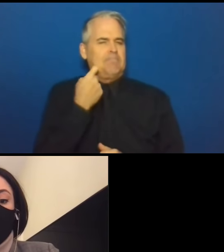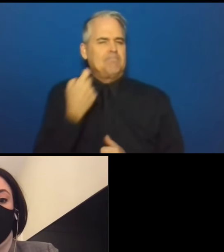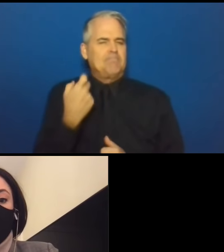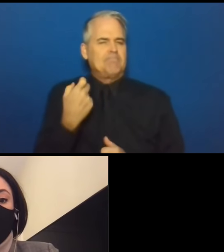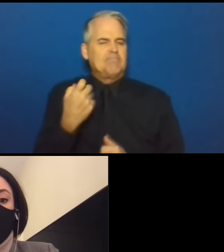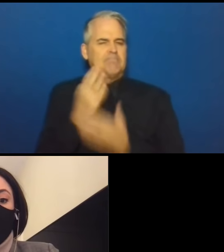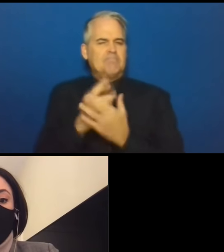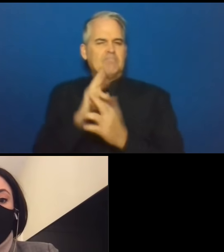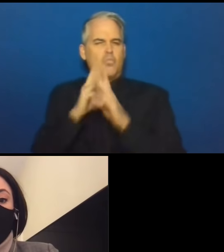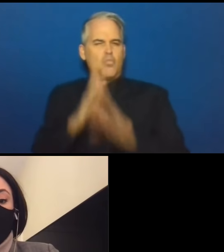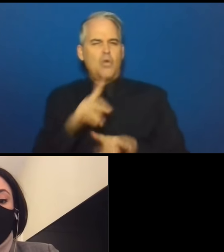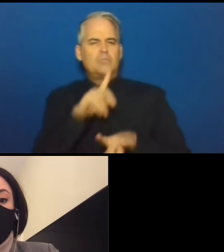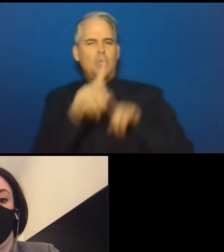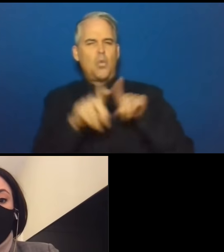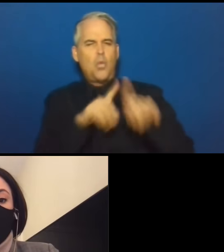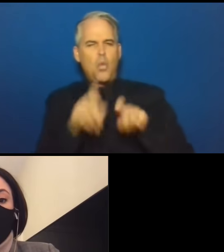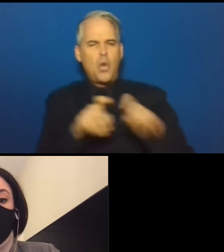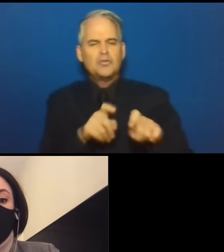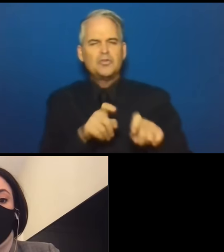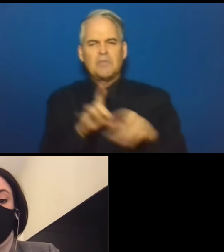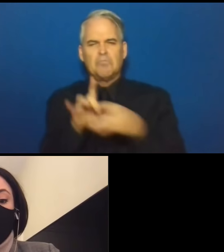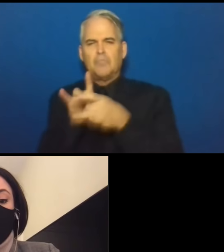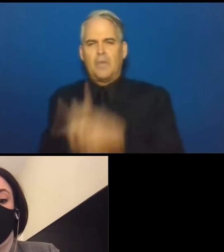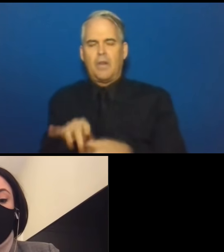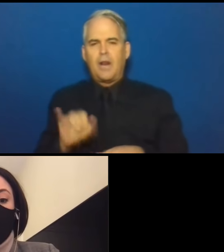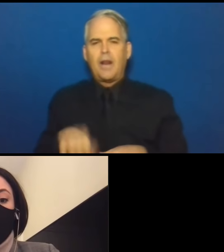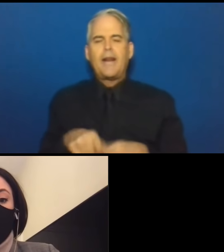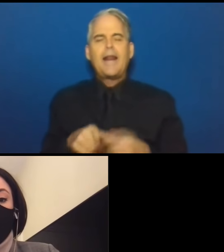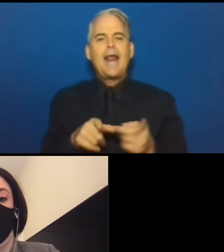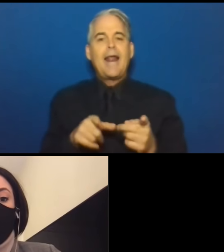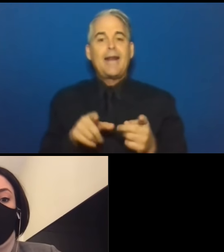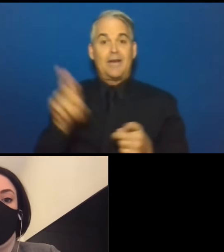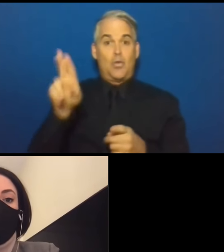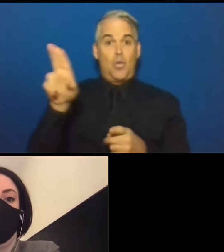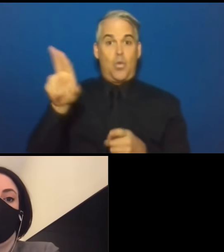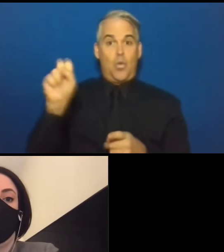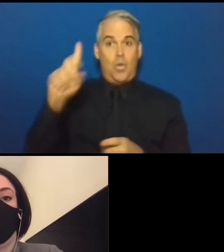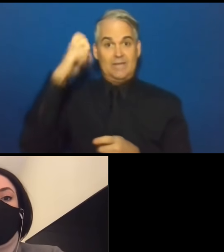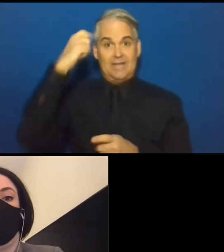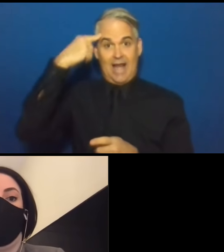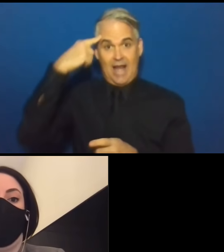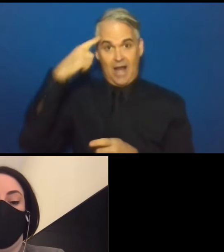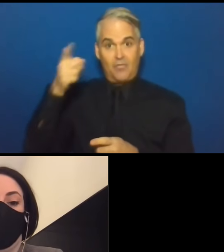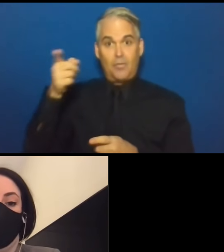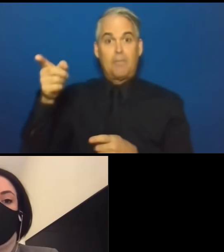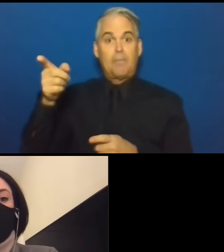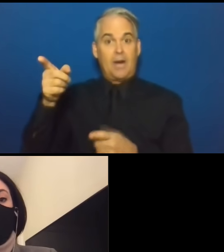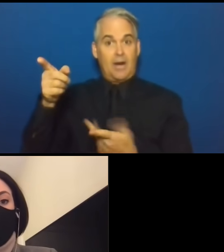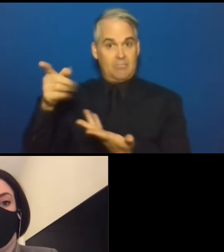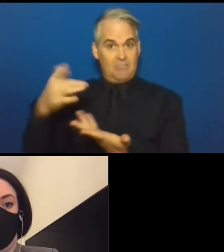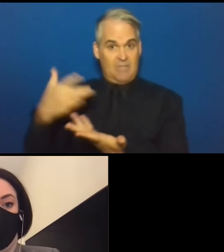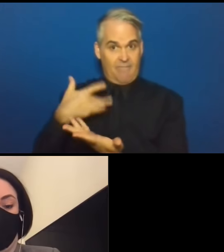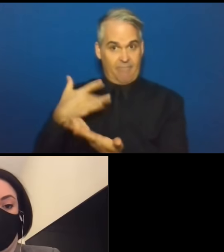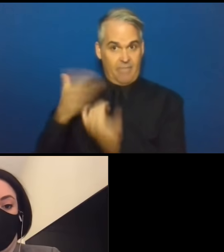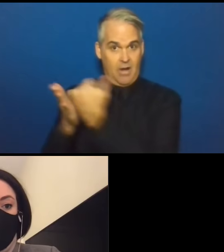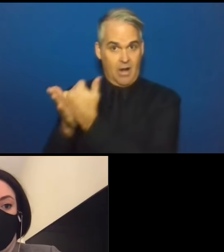feel the federal government's response thus far has helped or